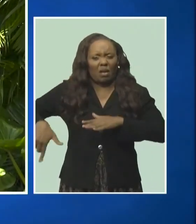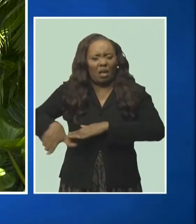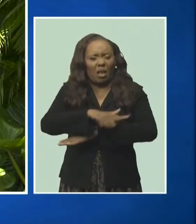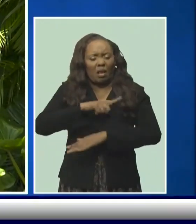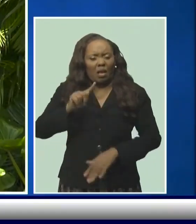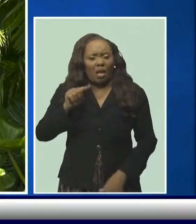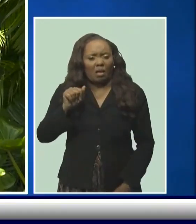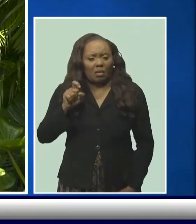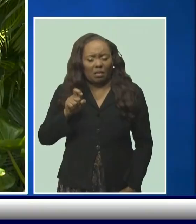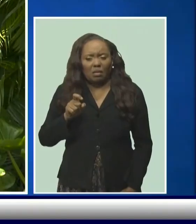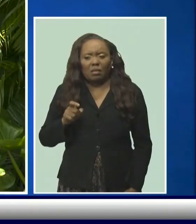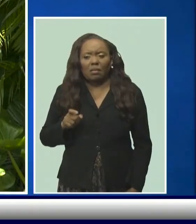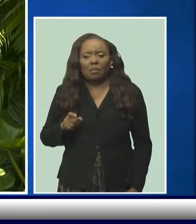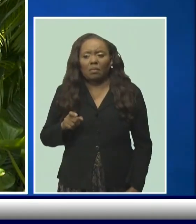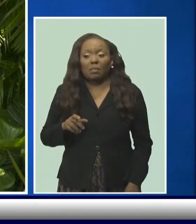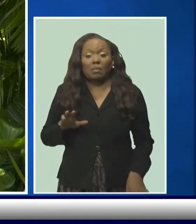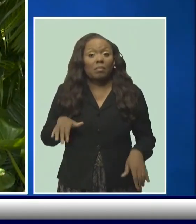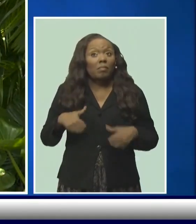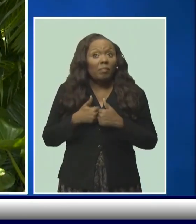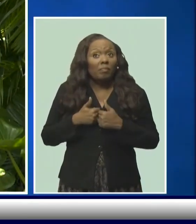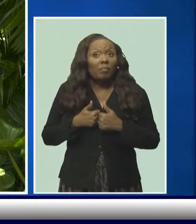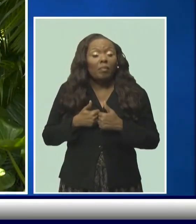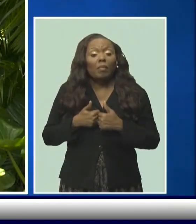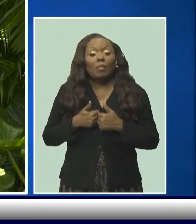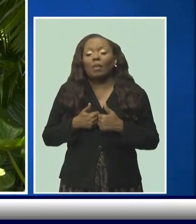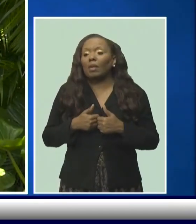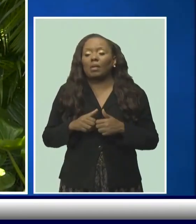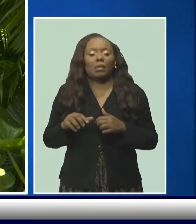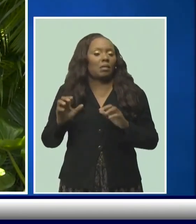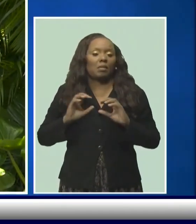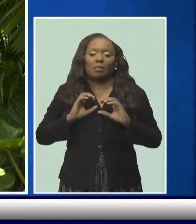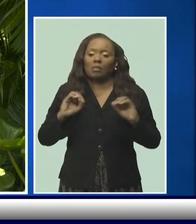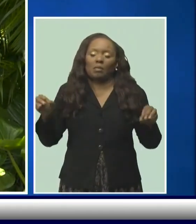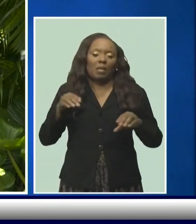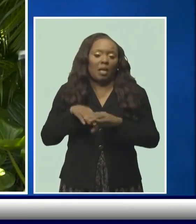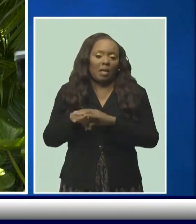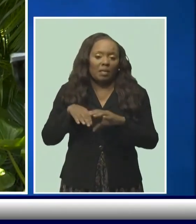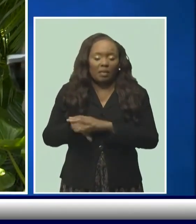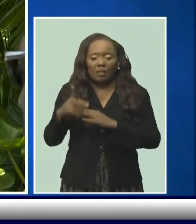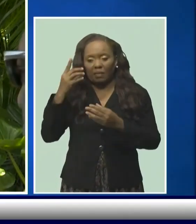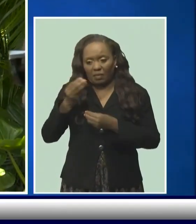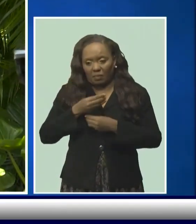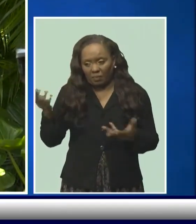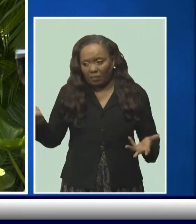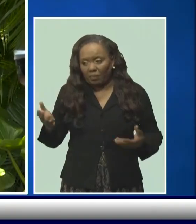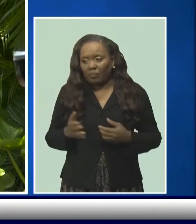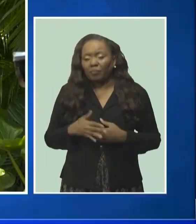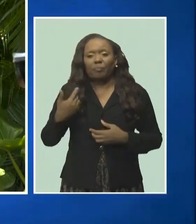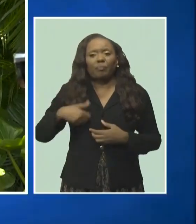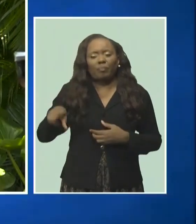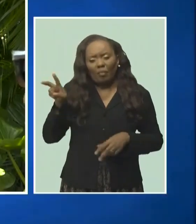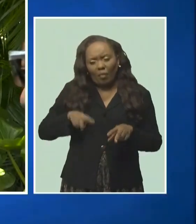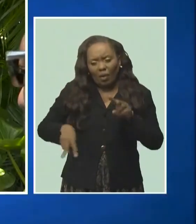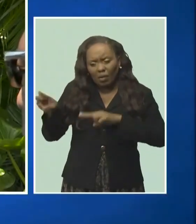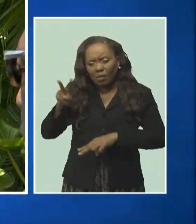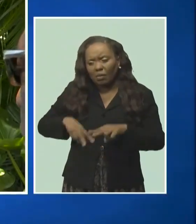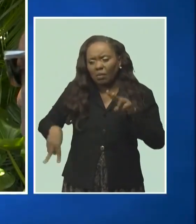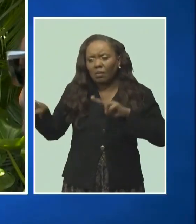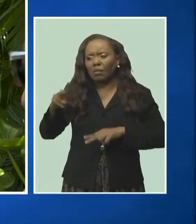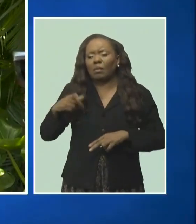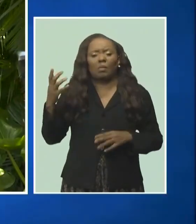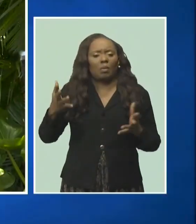2 quarters, and in the end were victorious 20-9 over Alexandra. Anmar Goodrich Boys, CBC